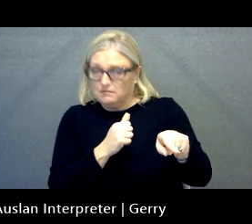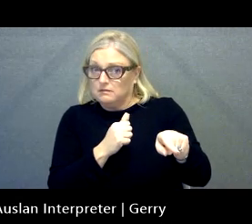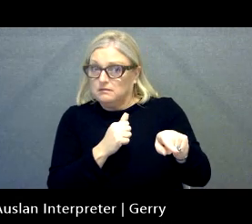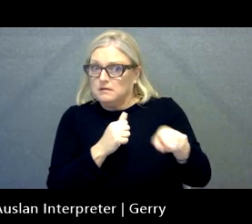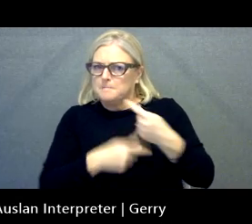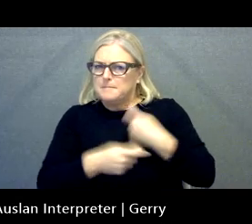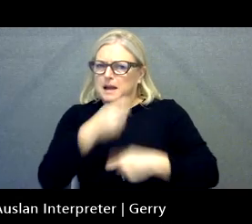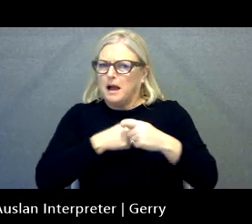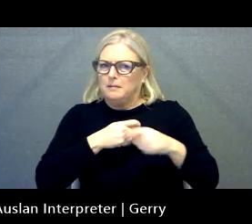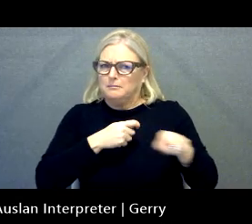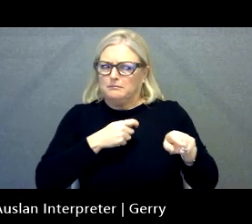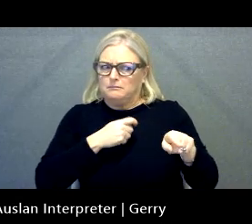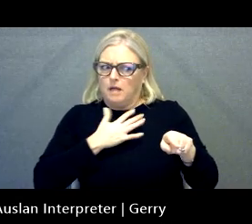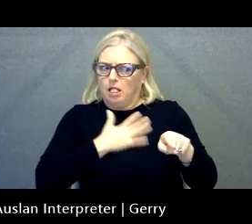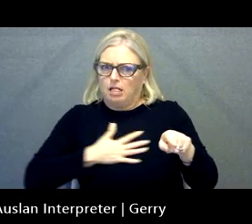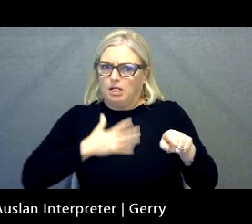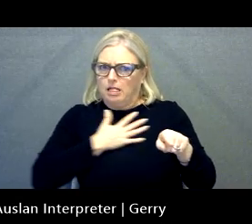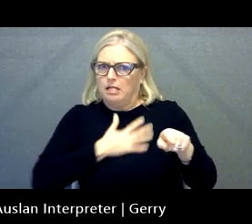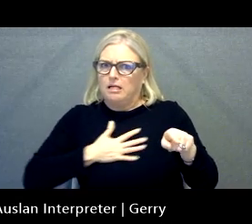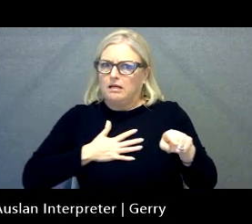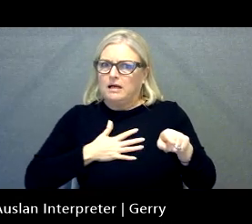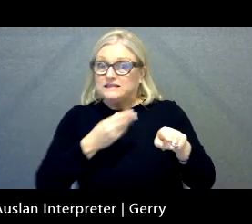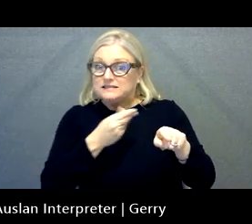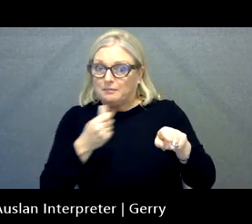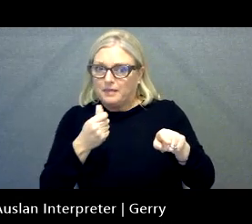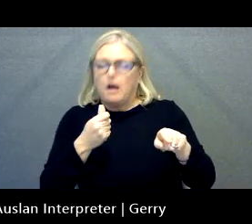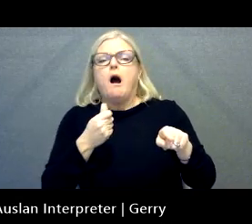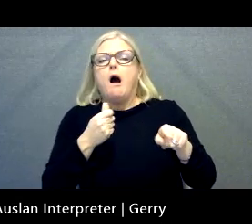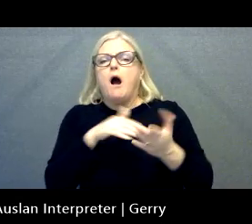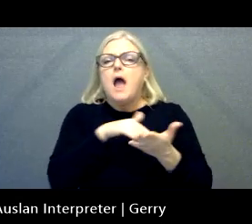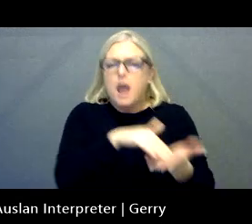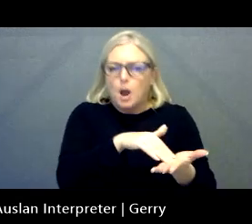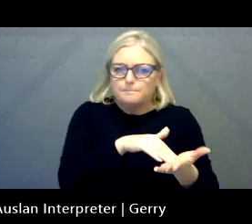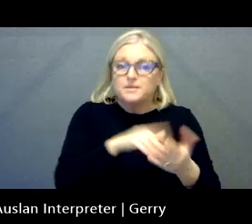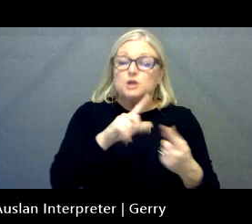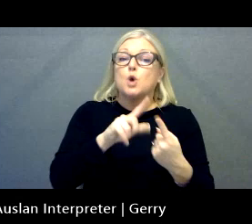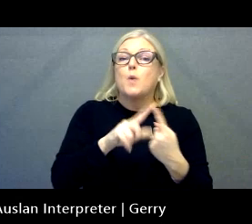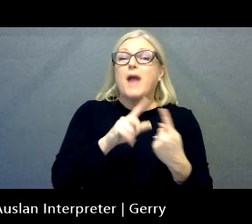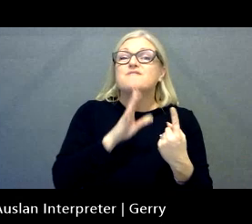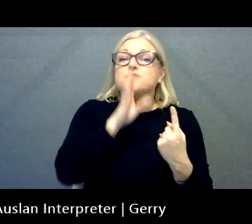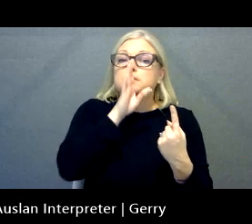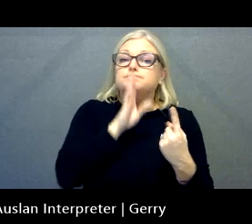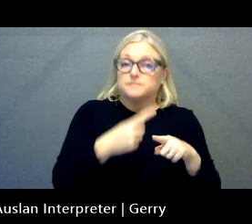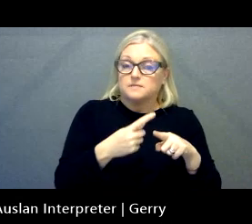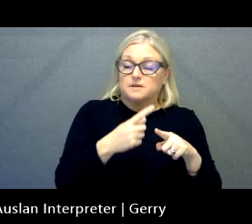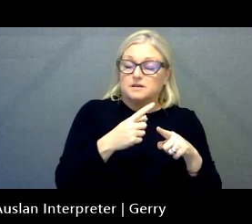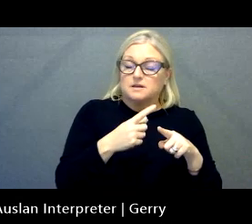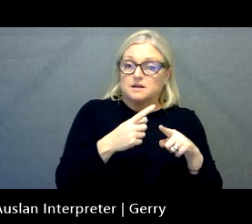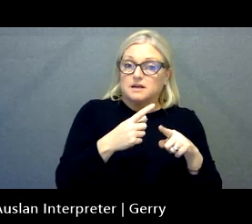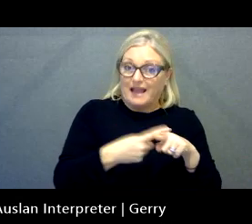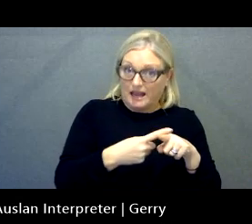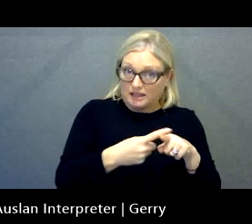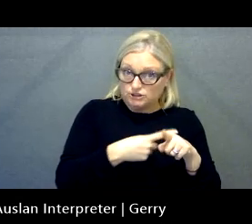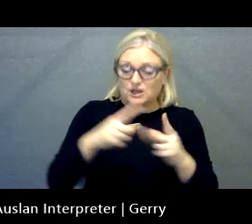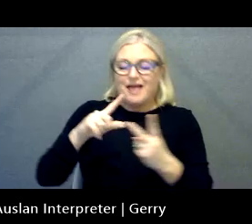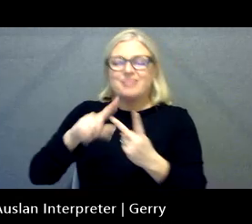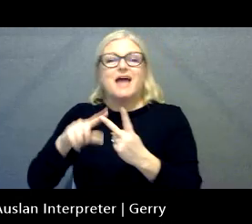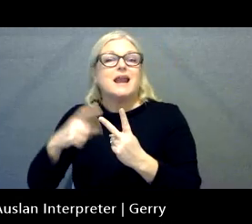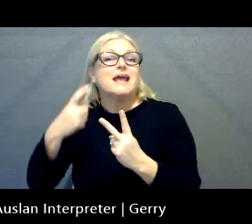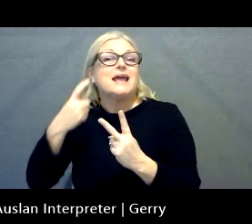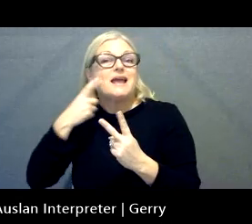standard online version and then an online easy English version with Valid that you saw again showing some examples. There was also